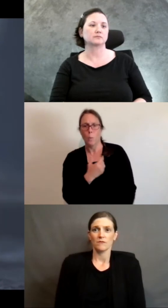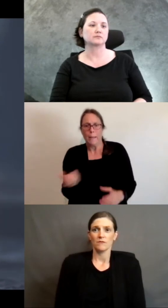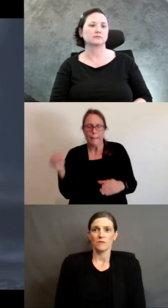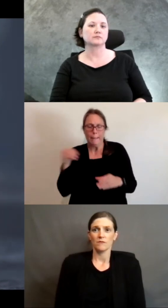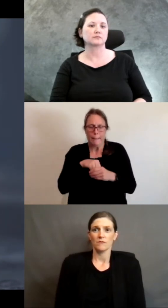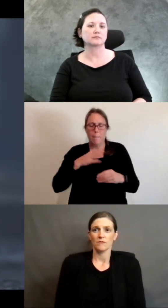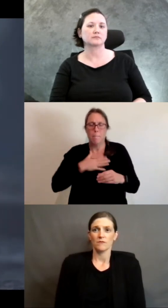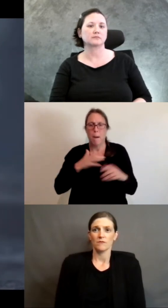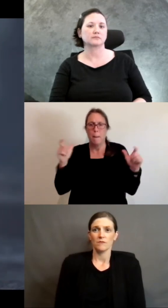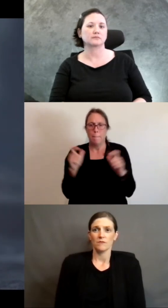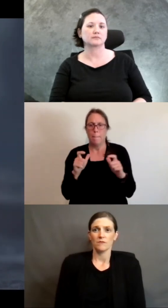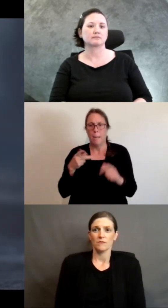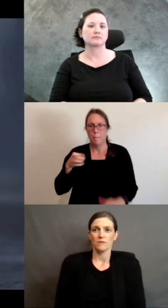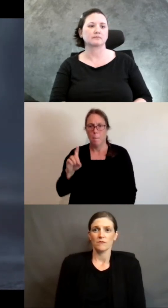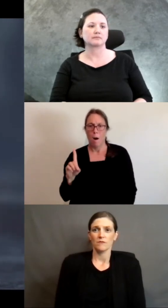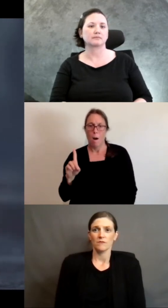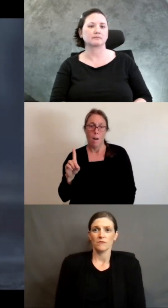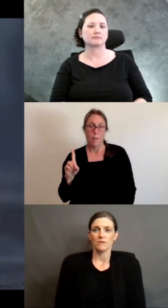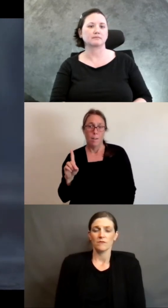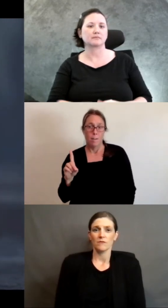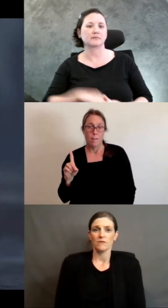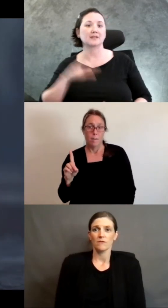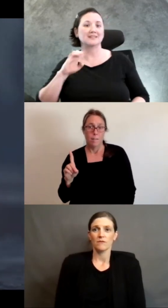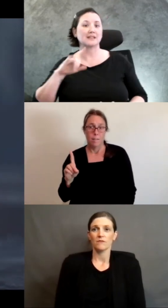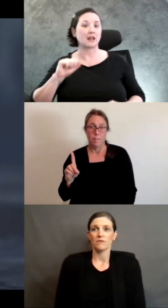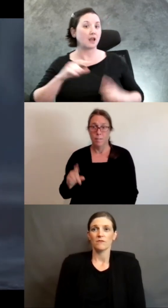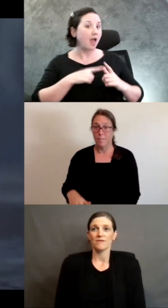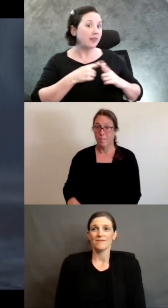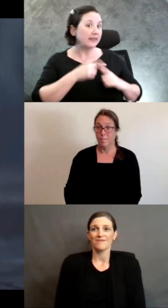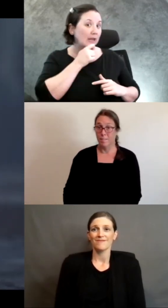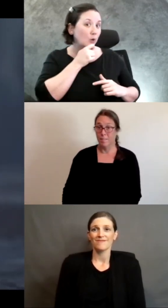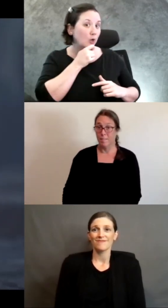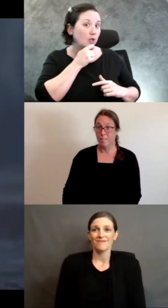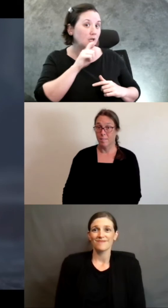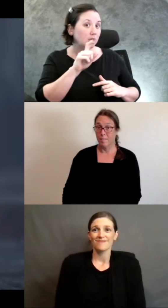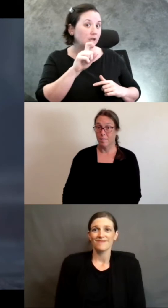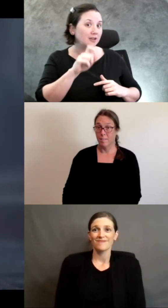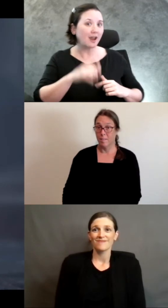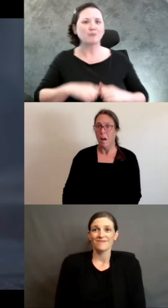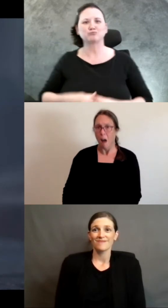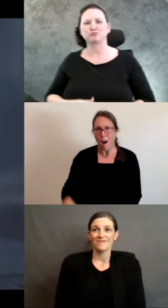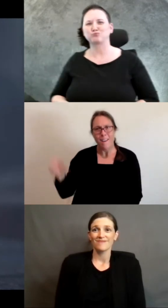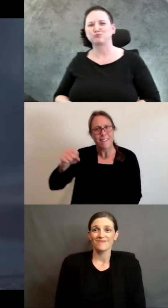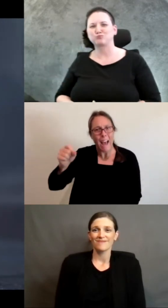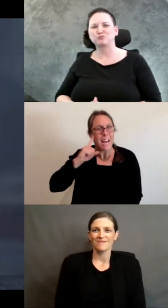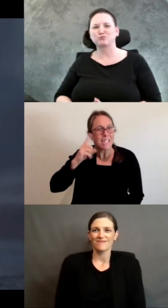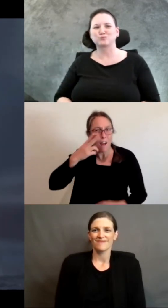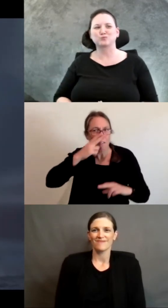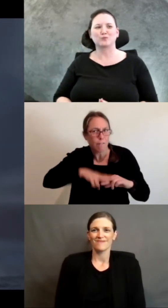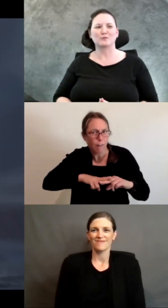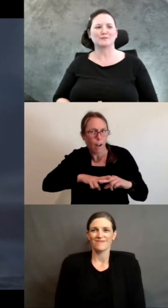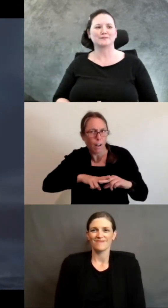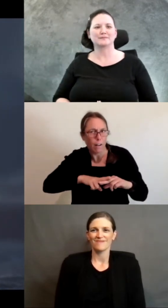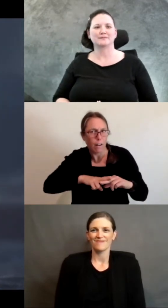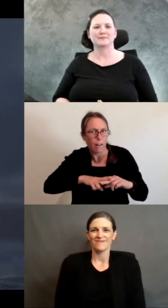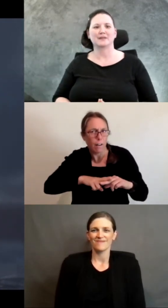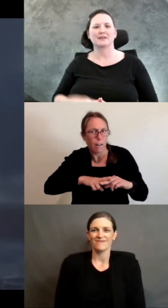karaoke? I like the sound of that. Let's go. 1 second, I'll be right